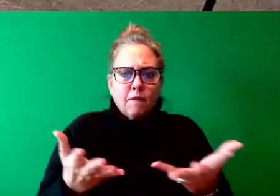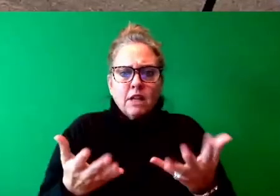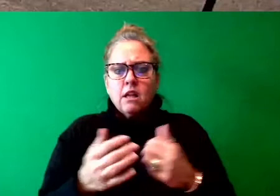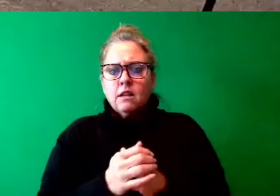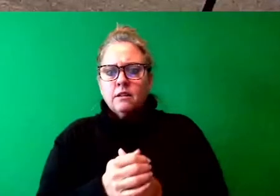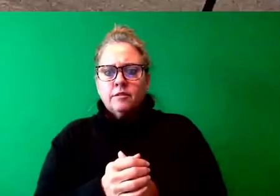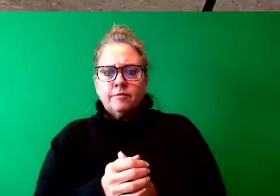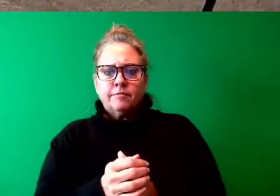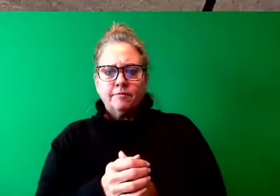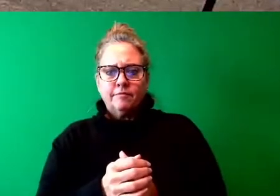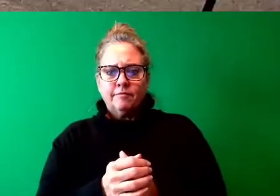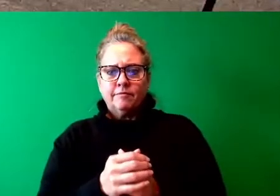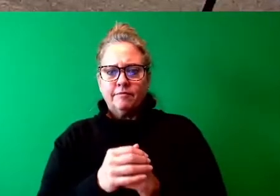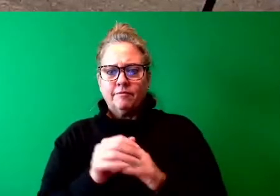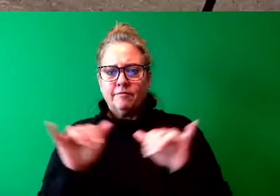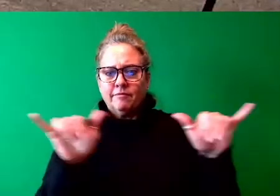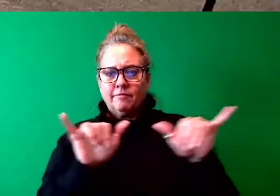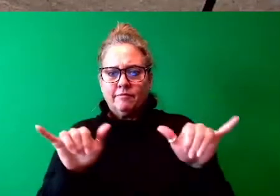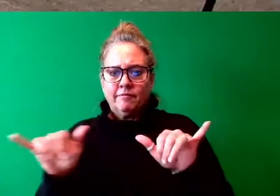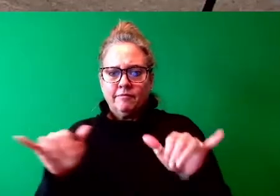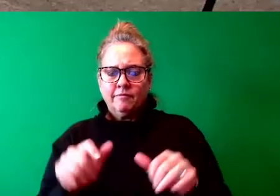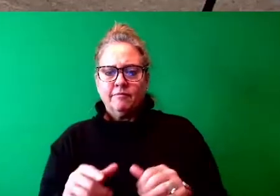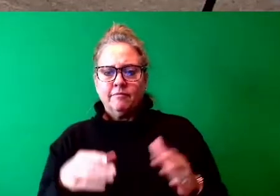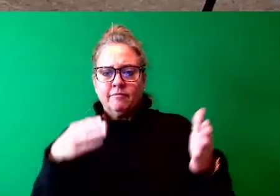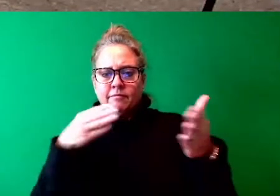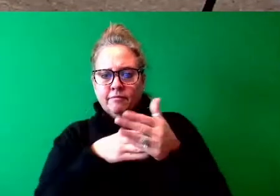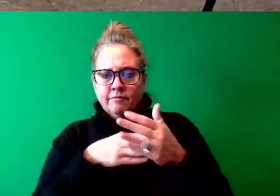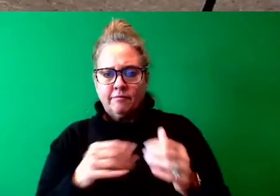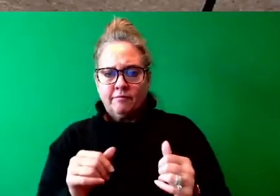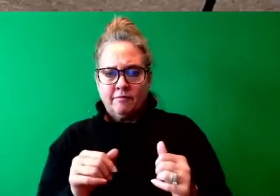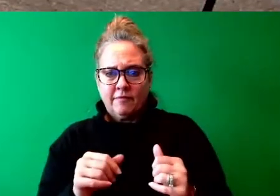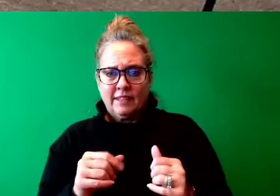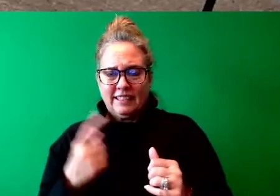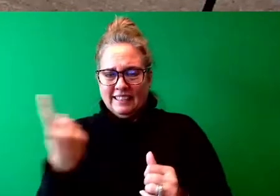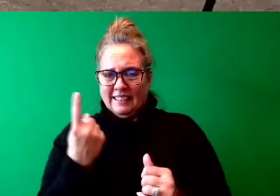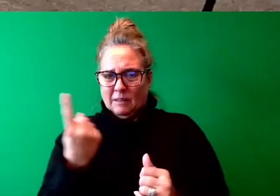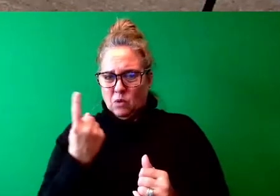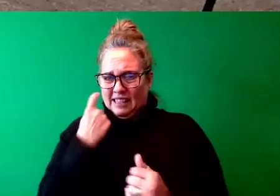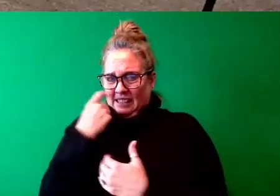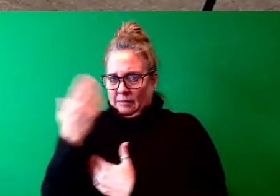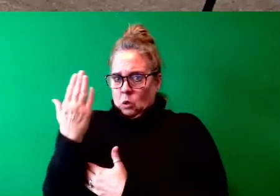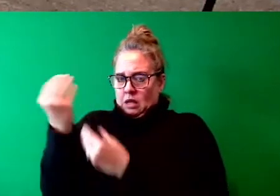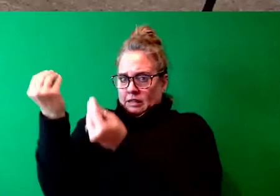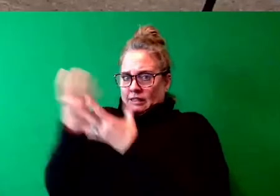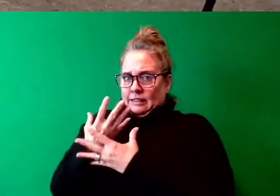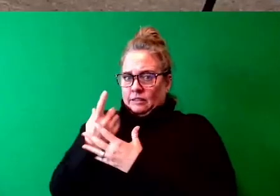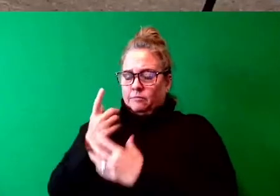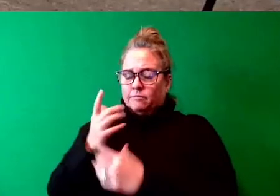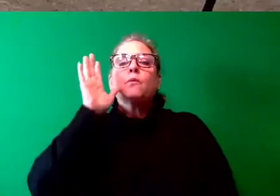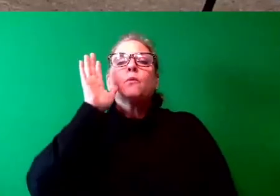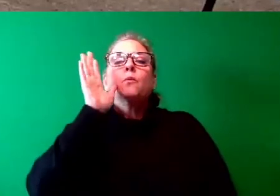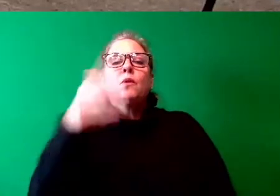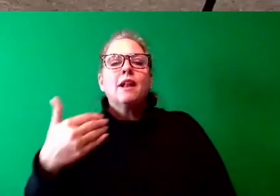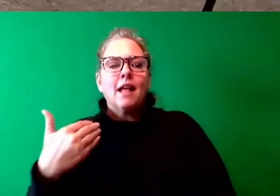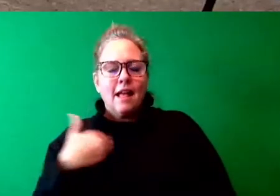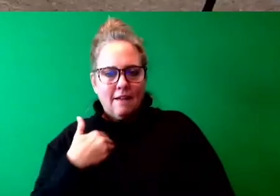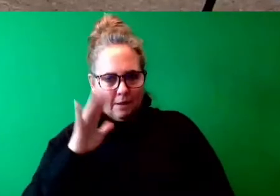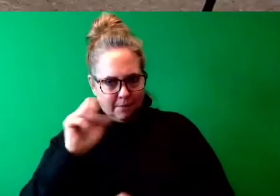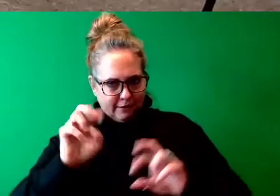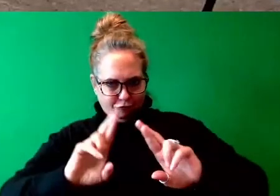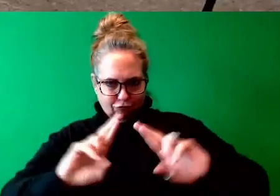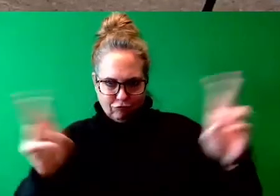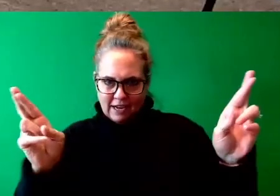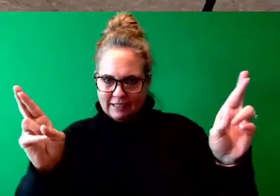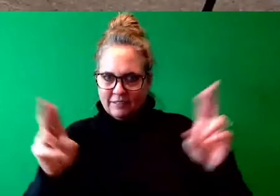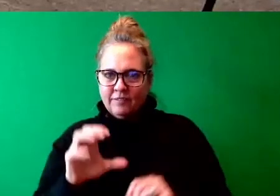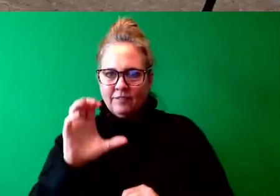monoclonal antibodies. And I just got word this morning that we should have a bus at the Citadel on Monday. So